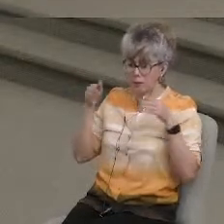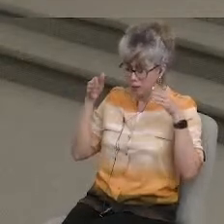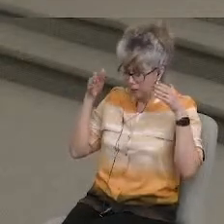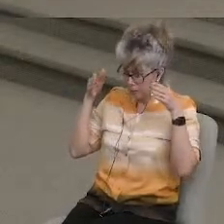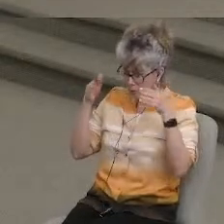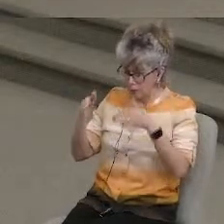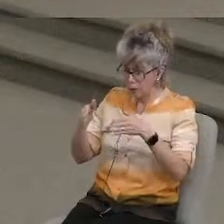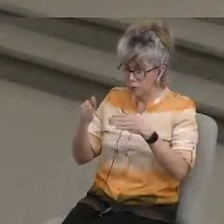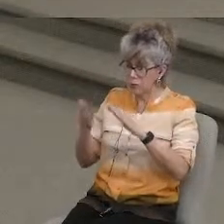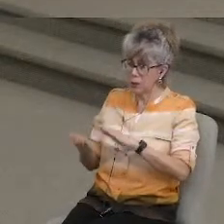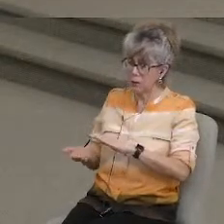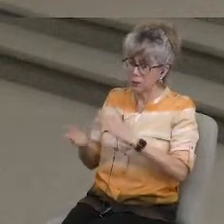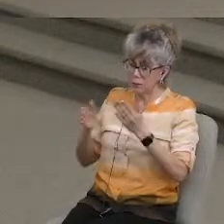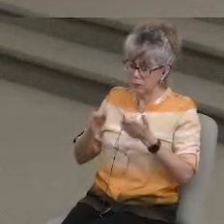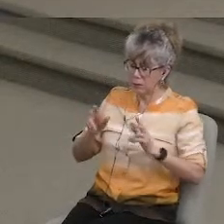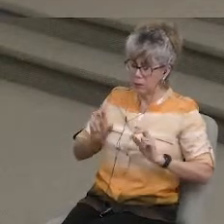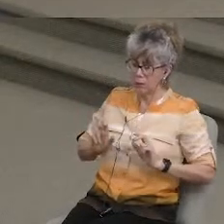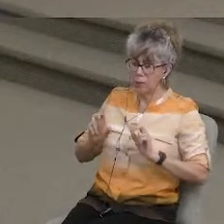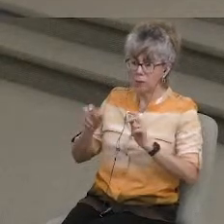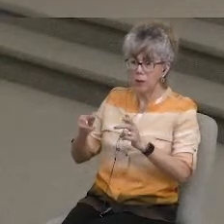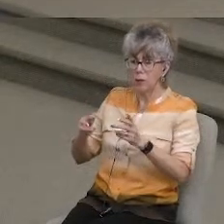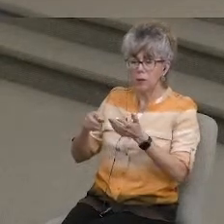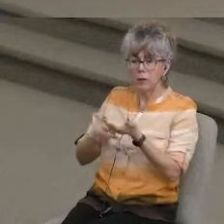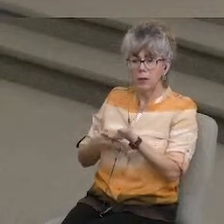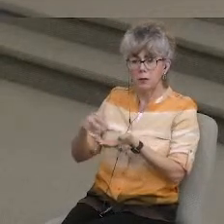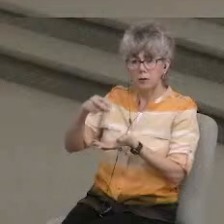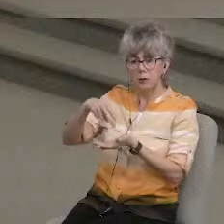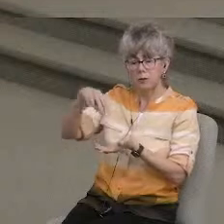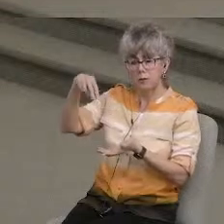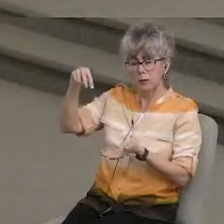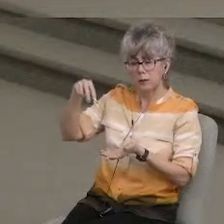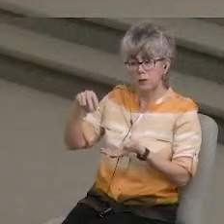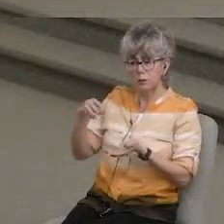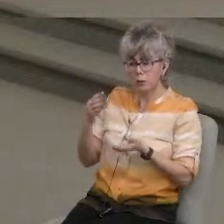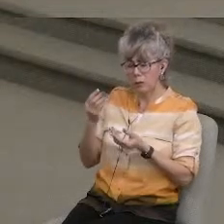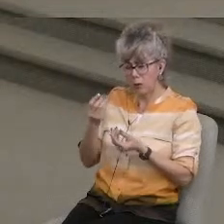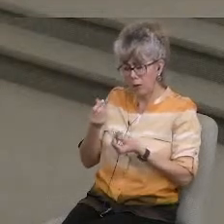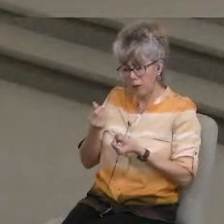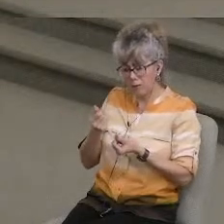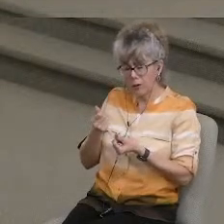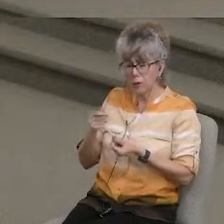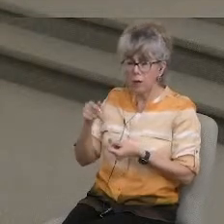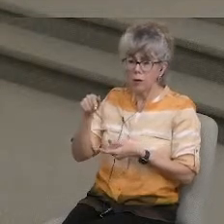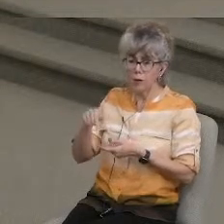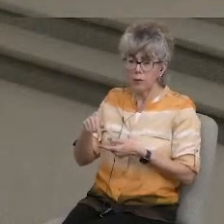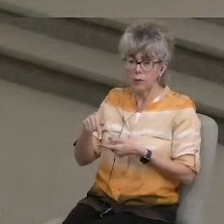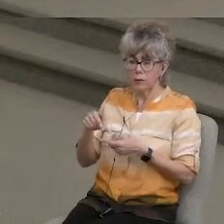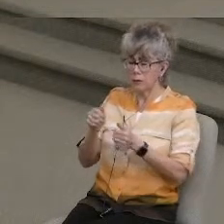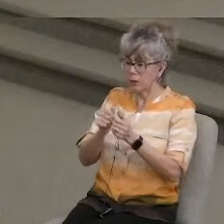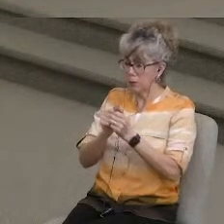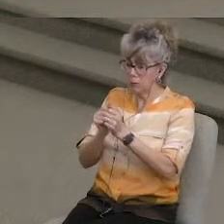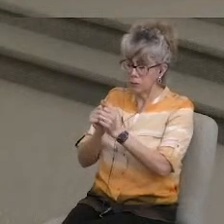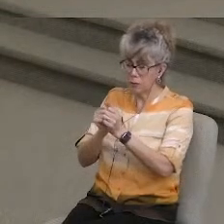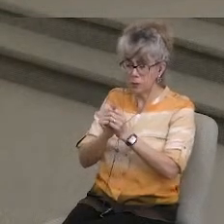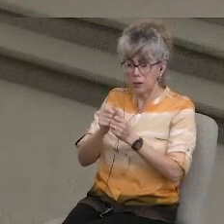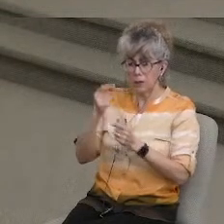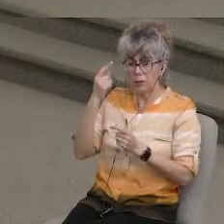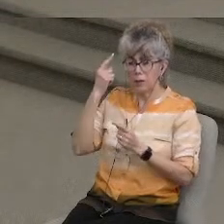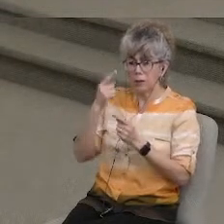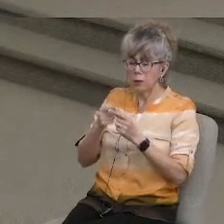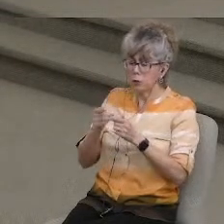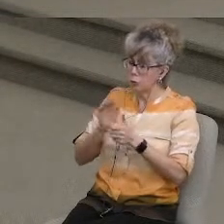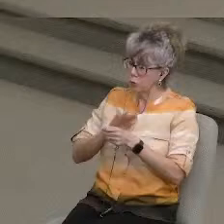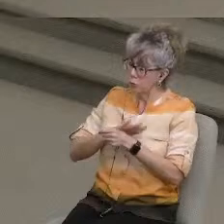culminating in the death, burial, and resurrection. And so we're just going to look at a few of those this morning together, and I think they'll kind of complete